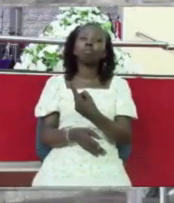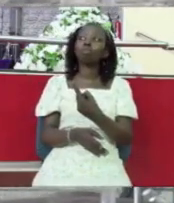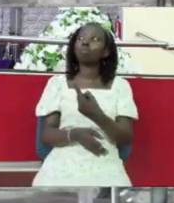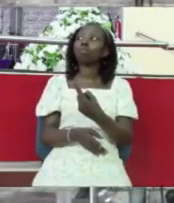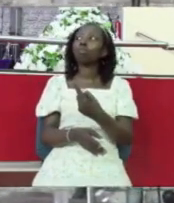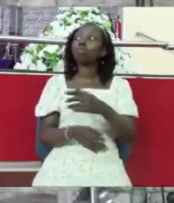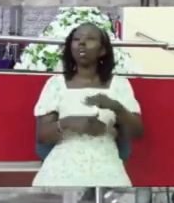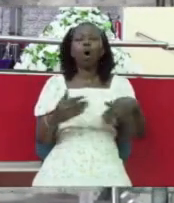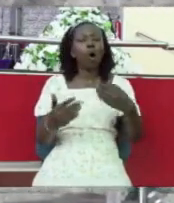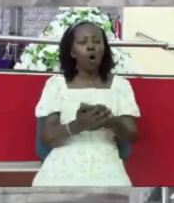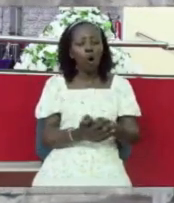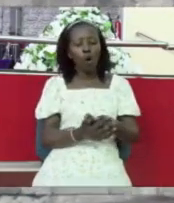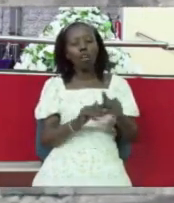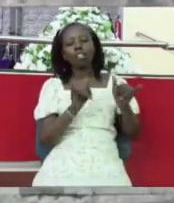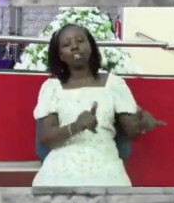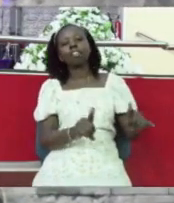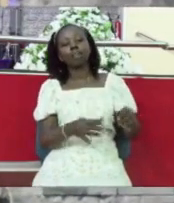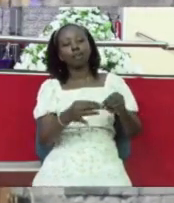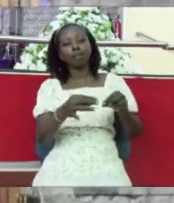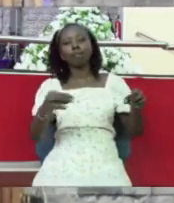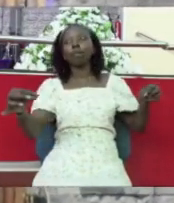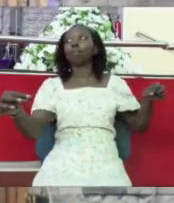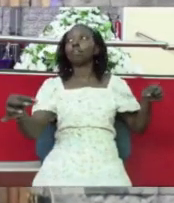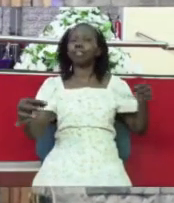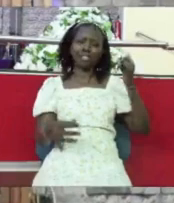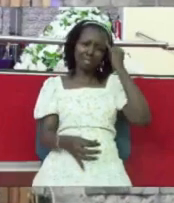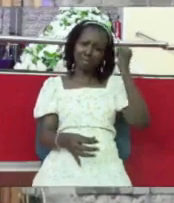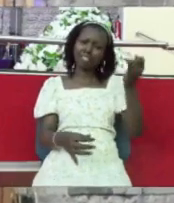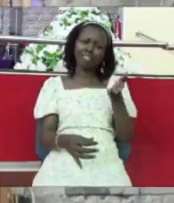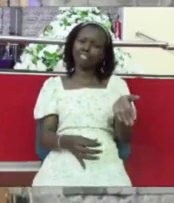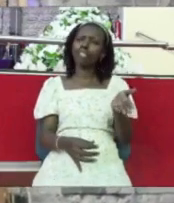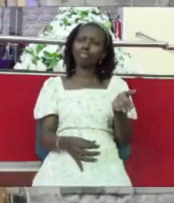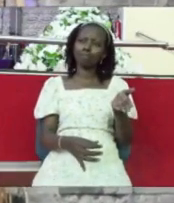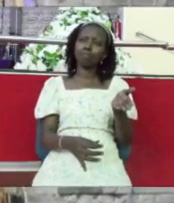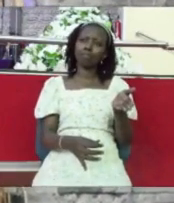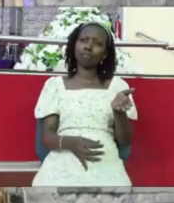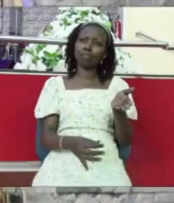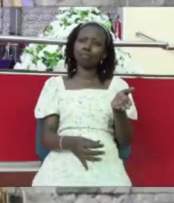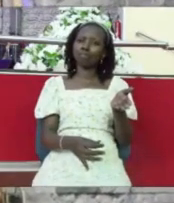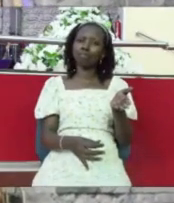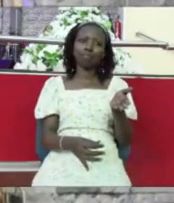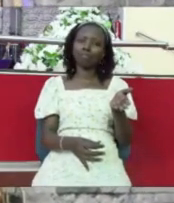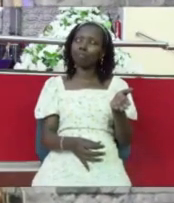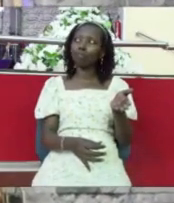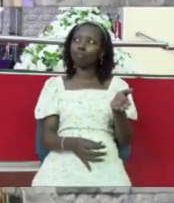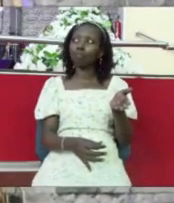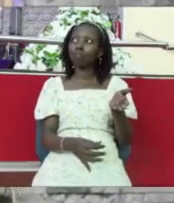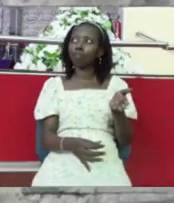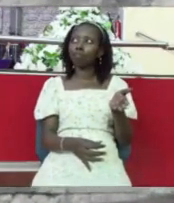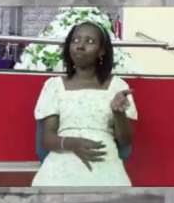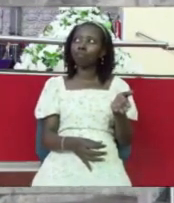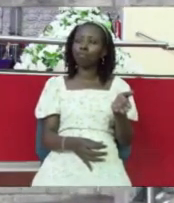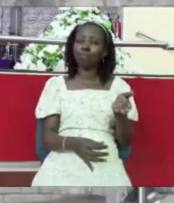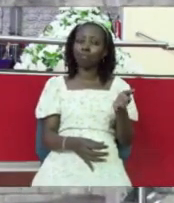Tuko sote kwa queue. Wote tumepiga foleni pale. Can you imagine that country? Kisia juu ya nchi ya aina hiyo.